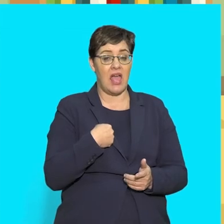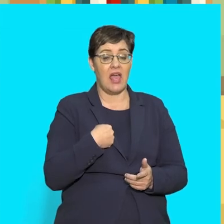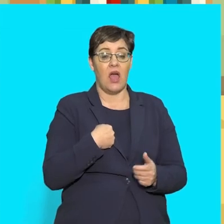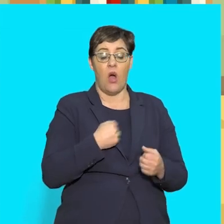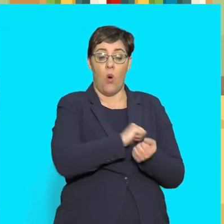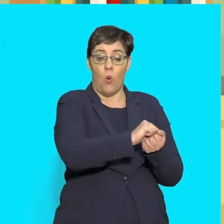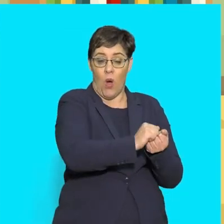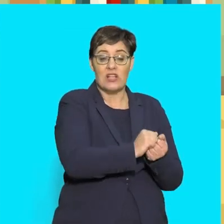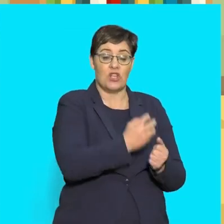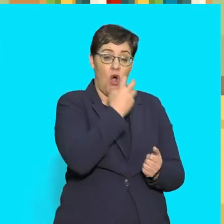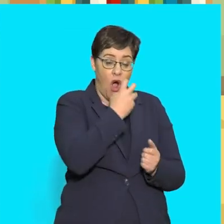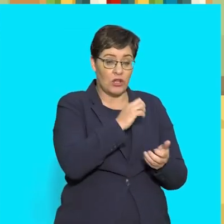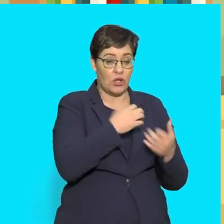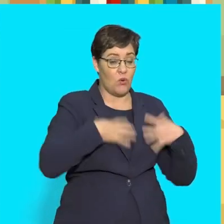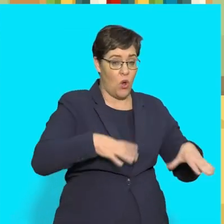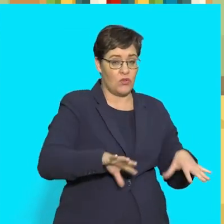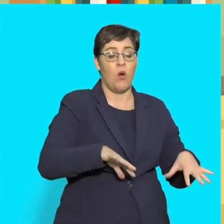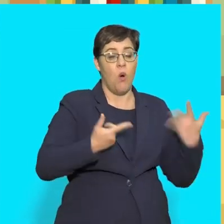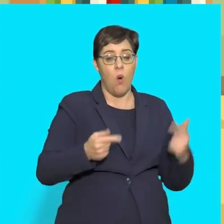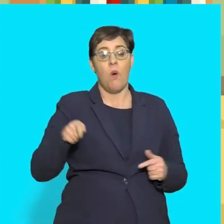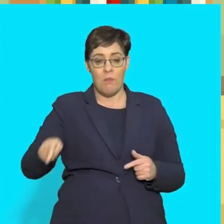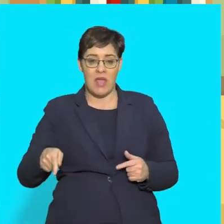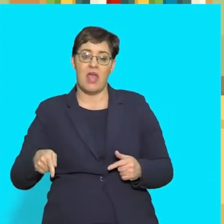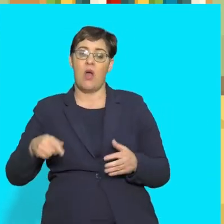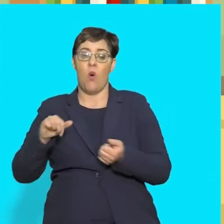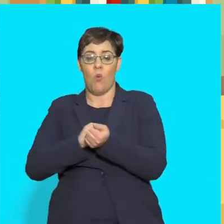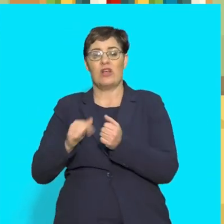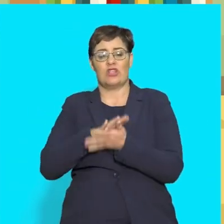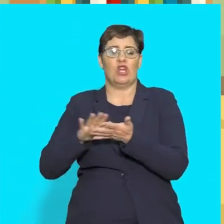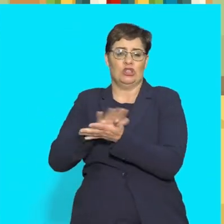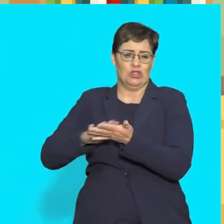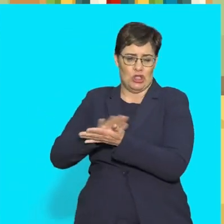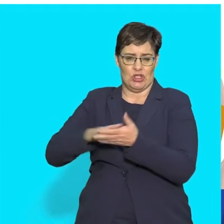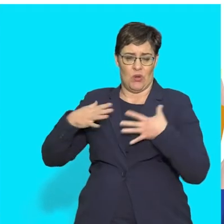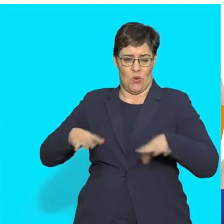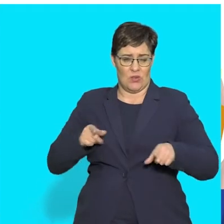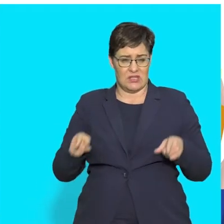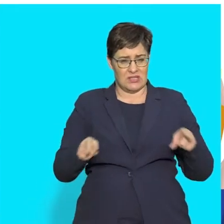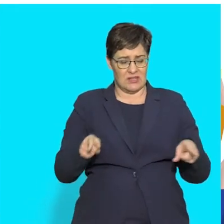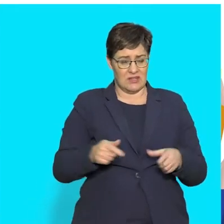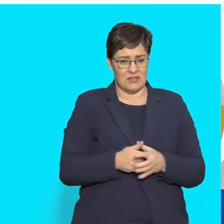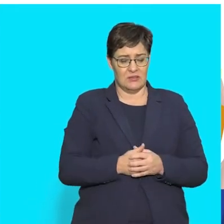hot clothes? Or do I say, I washed the dirty clothes?